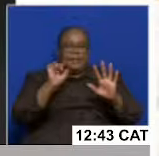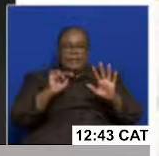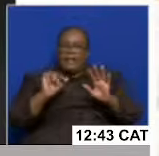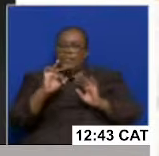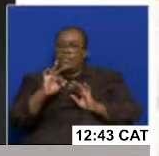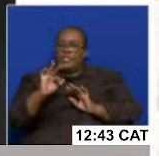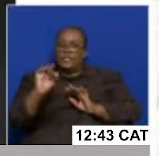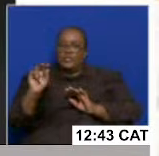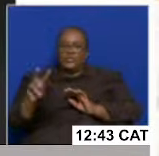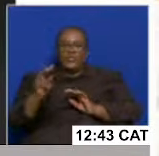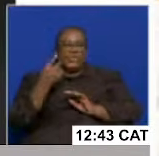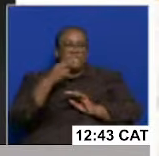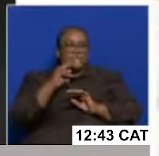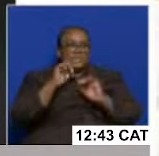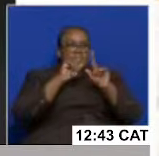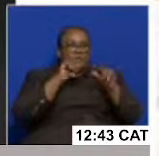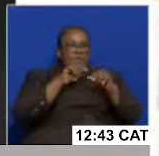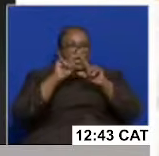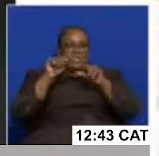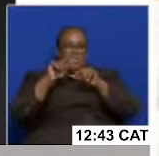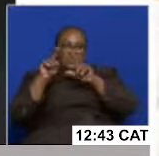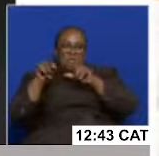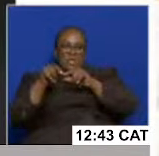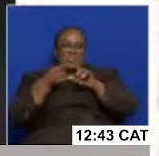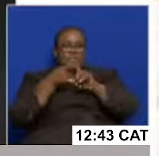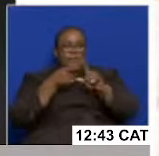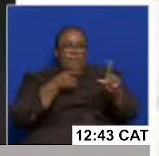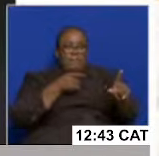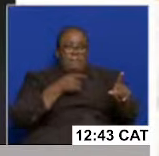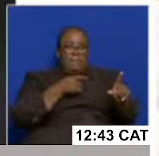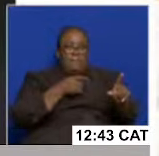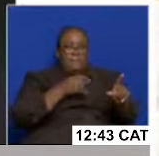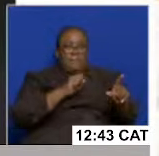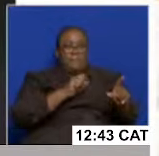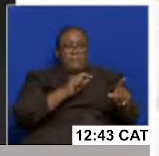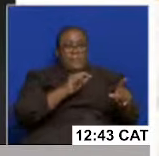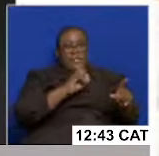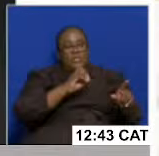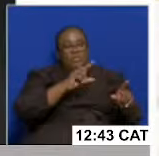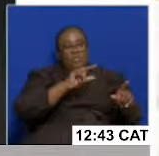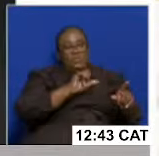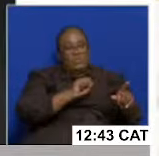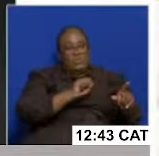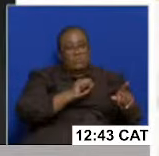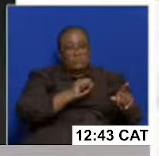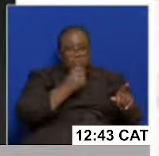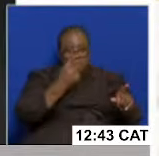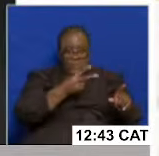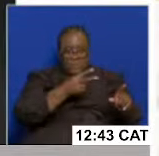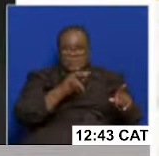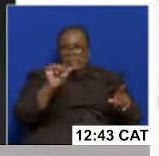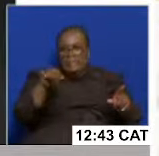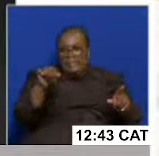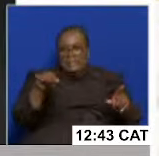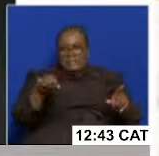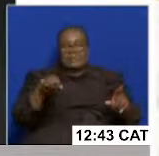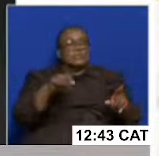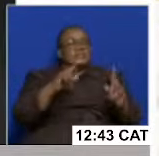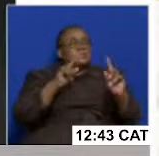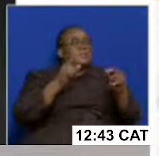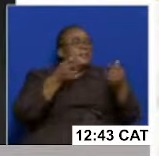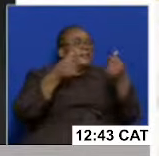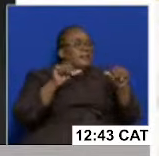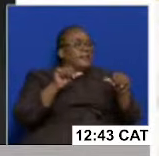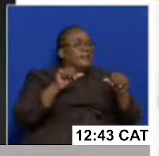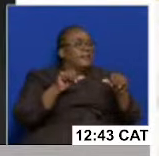Officer Stolz. You see them? Yes, I do. And those hearts follow on just above a